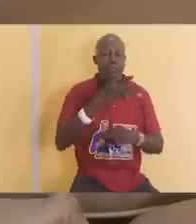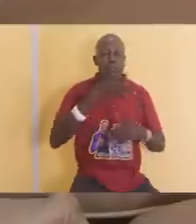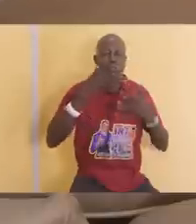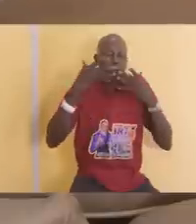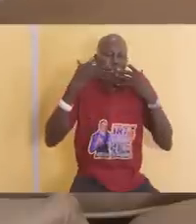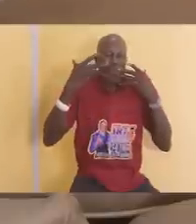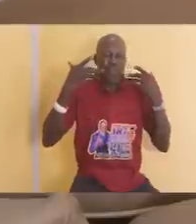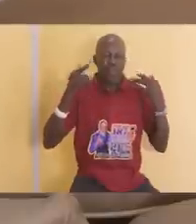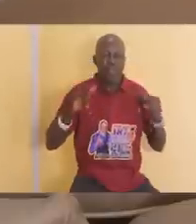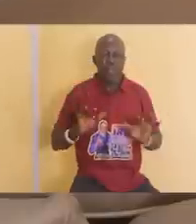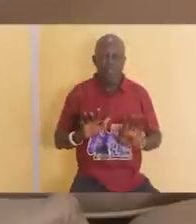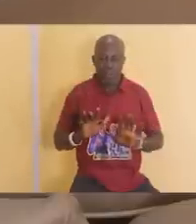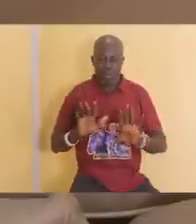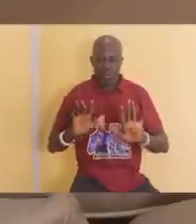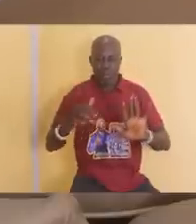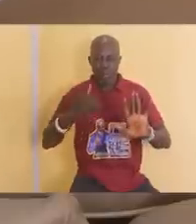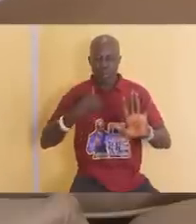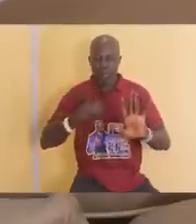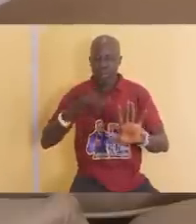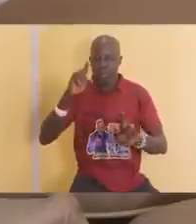alalo ko